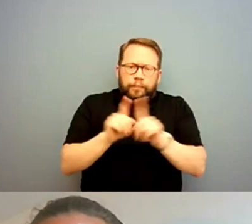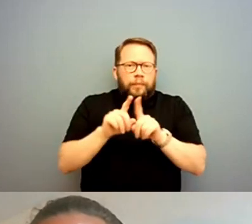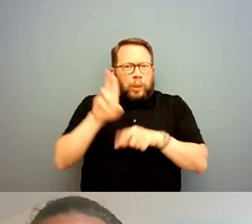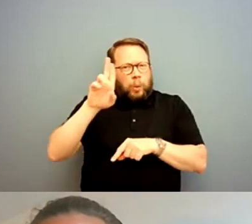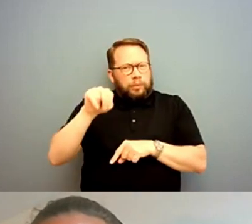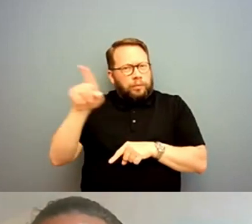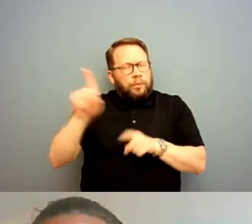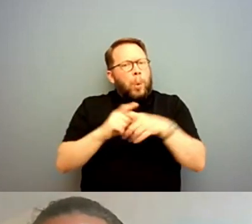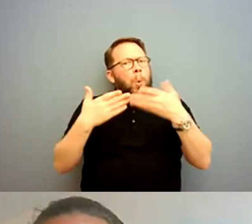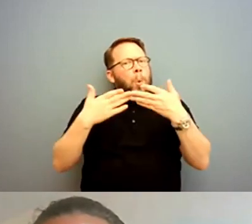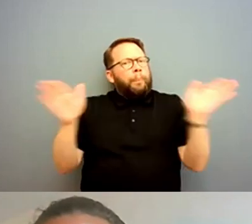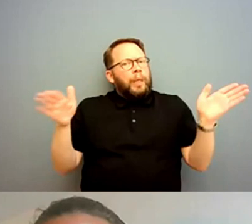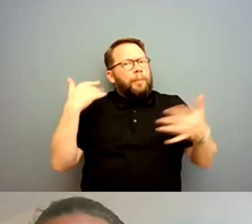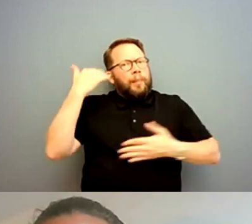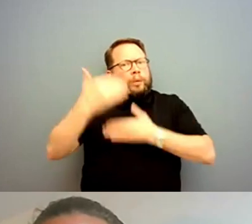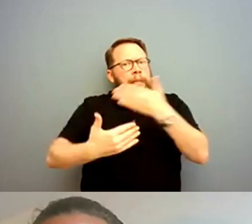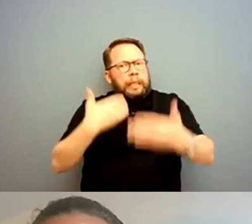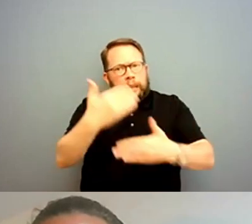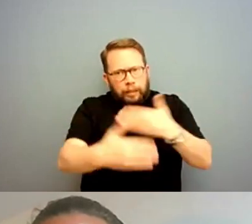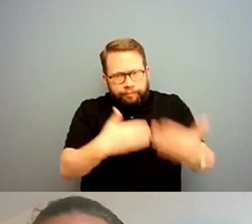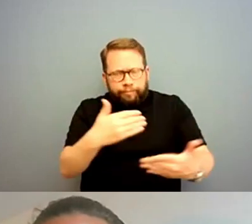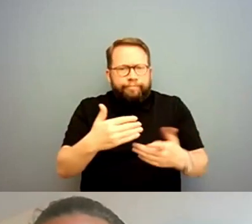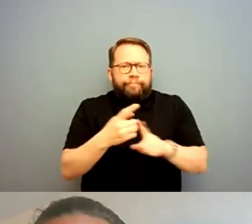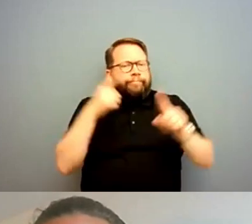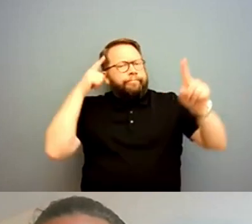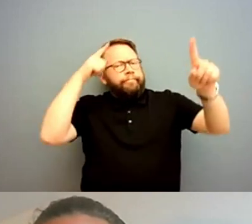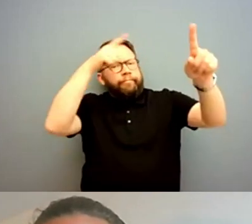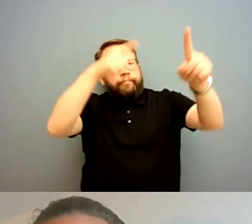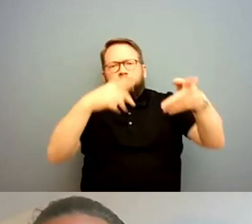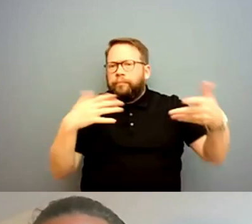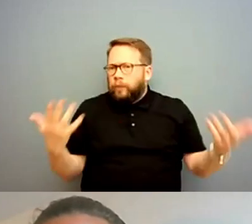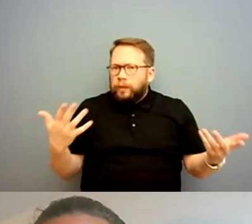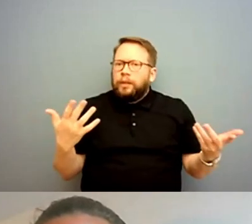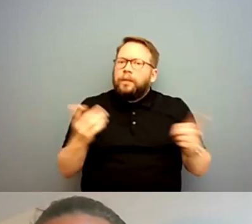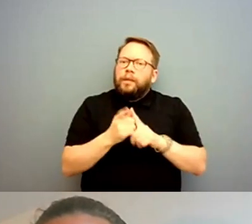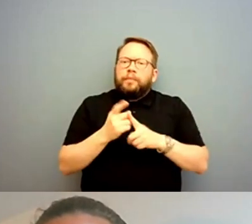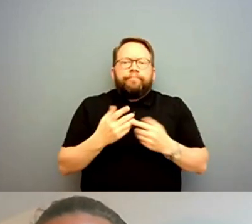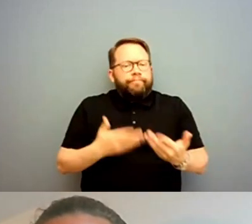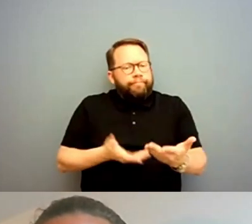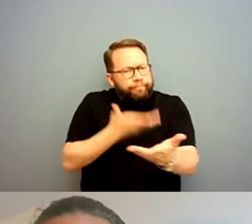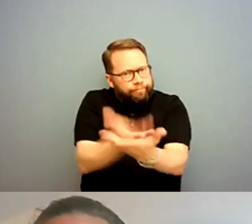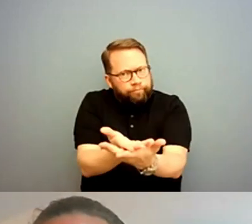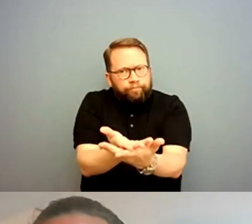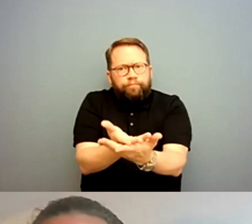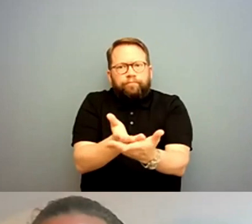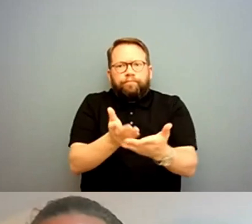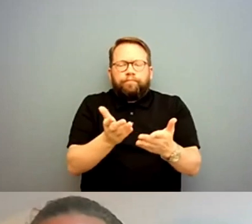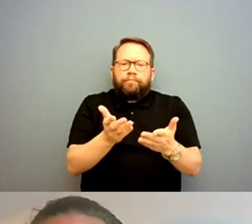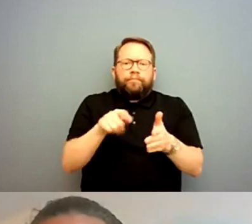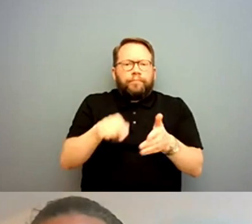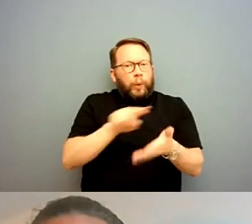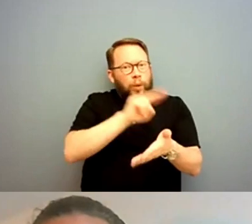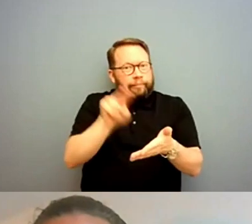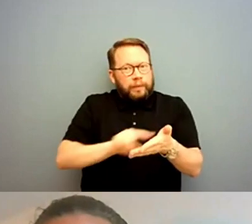proposals to draft a convention on the rights of older persons. About 6 years ago,